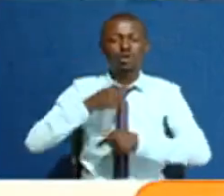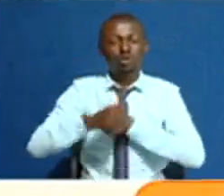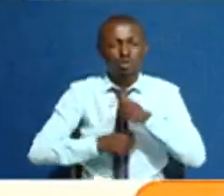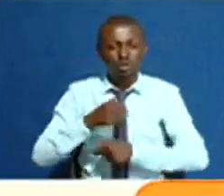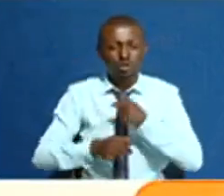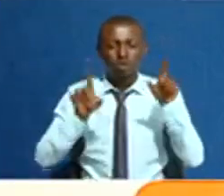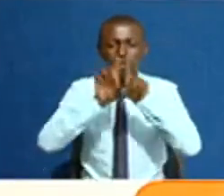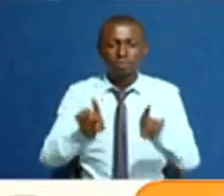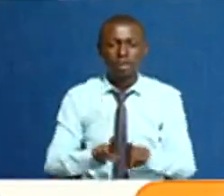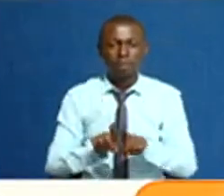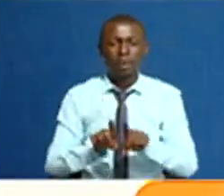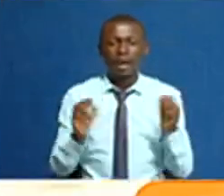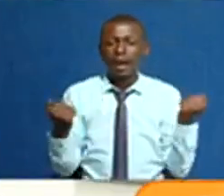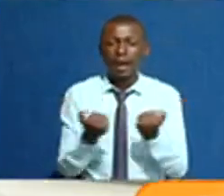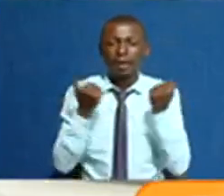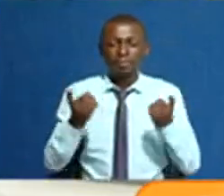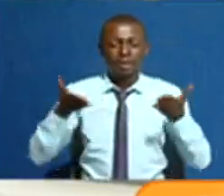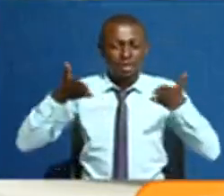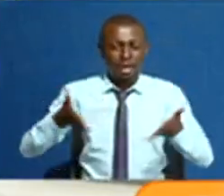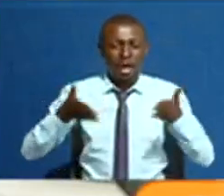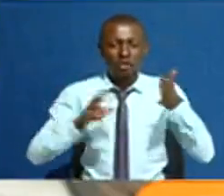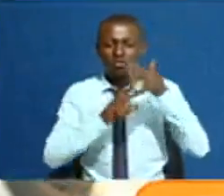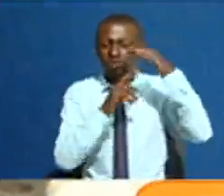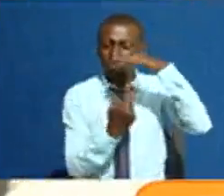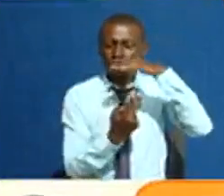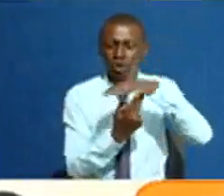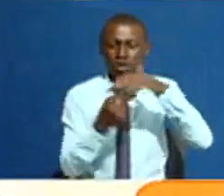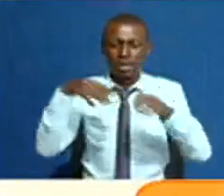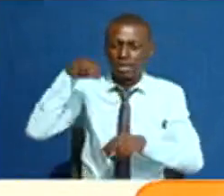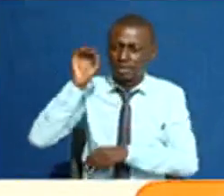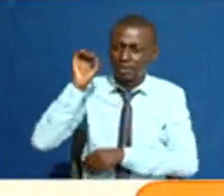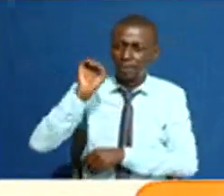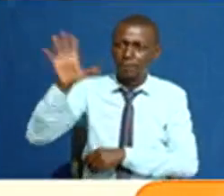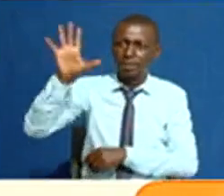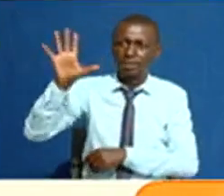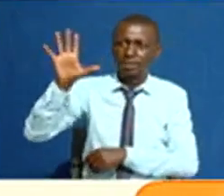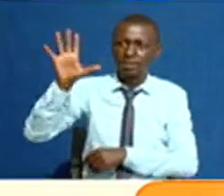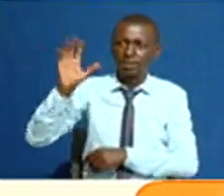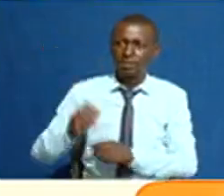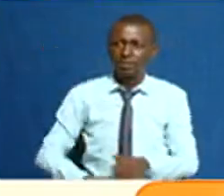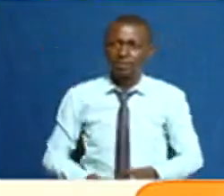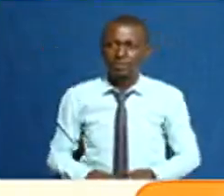the expensive nature of such projects. Jasmine Wamboi, Citizen TV, Nairobi.